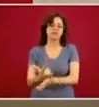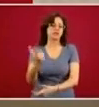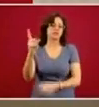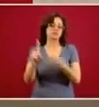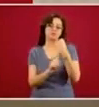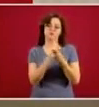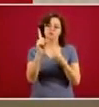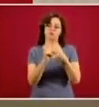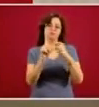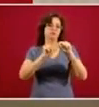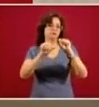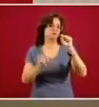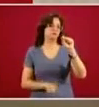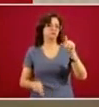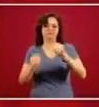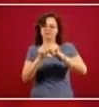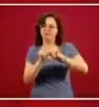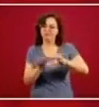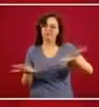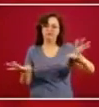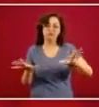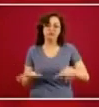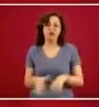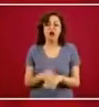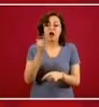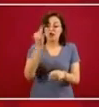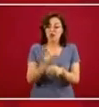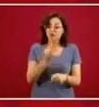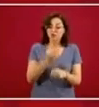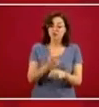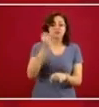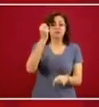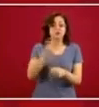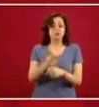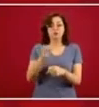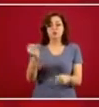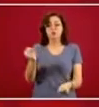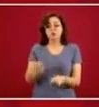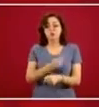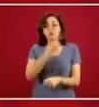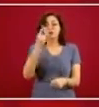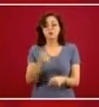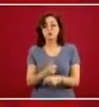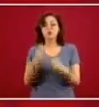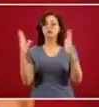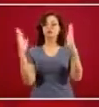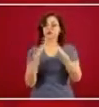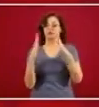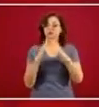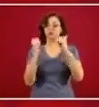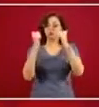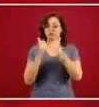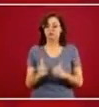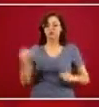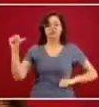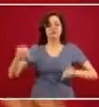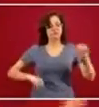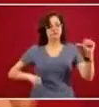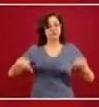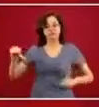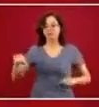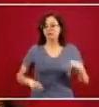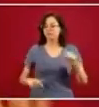this regard, we will suffer the consequences, all of us. So this is the time for staying at